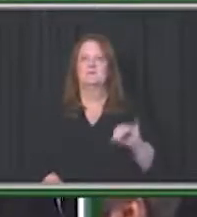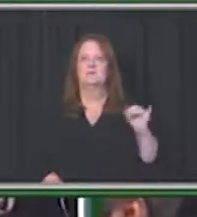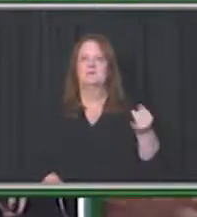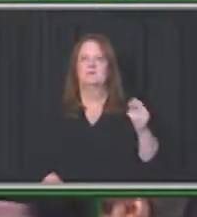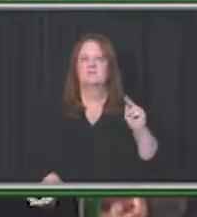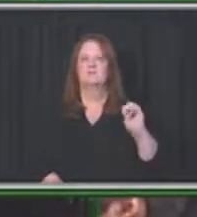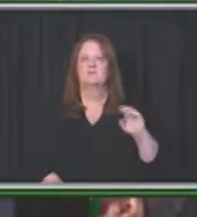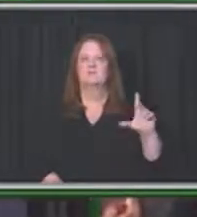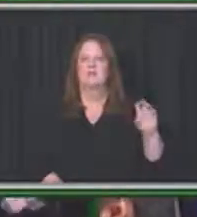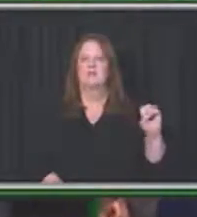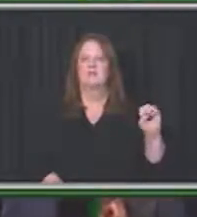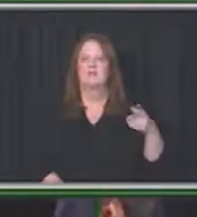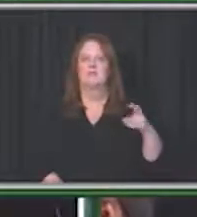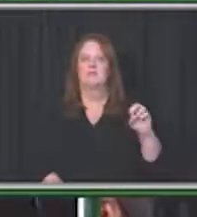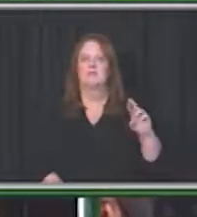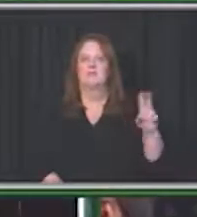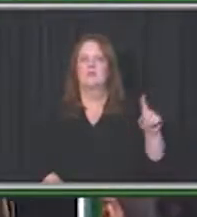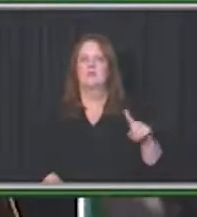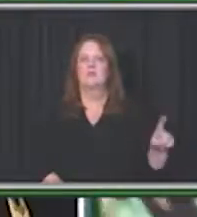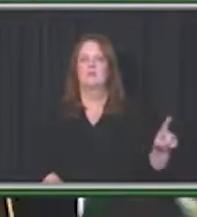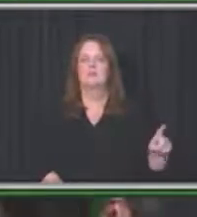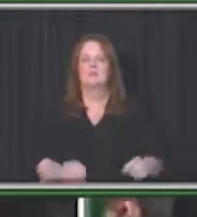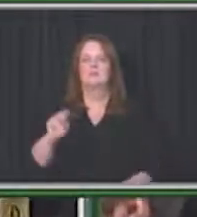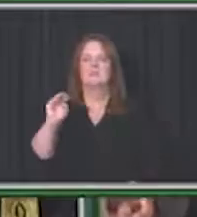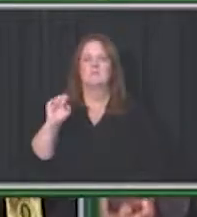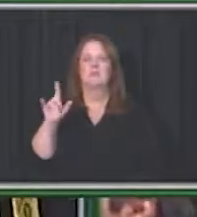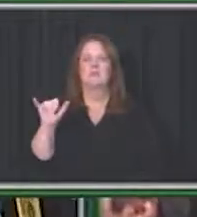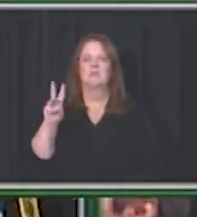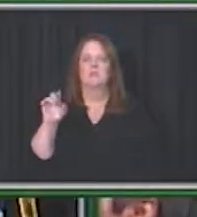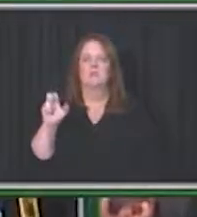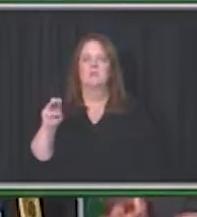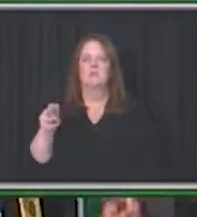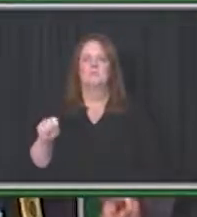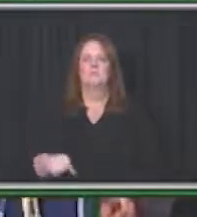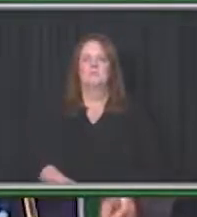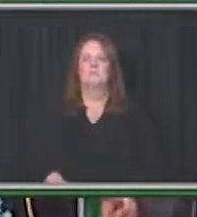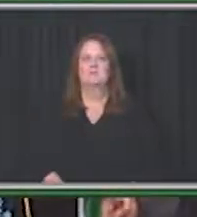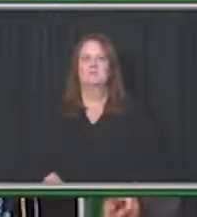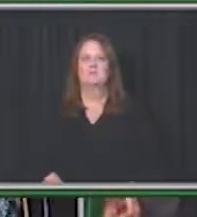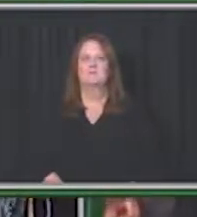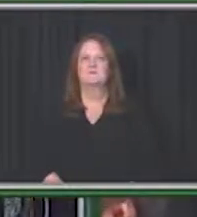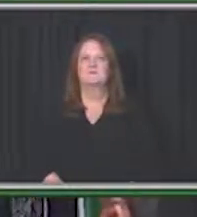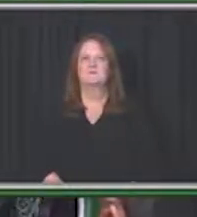Janelle Hernandez. Melody Williams.